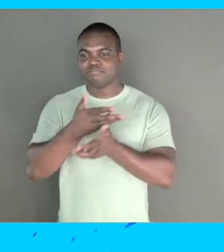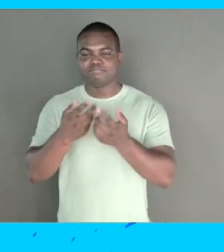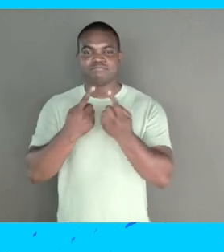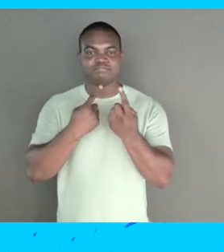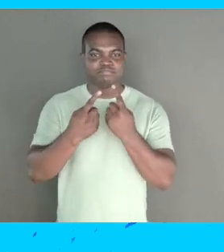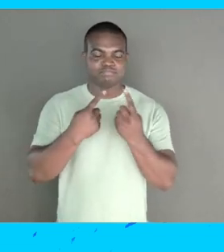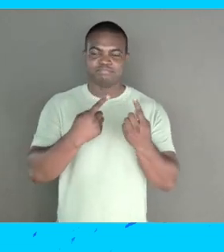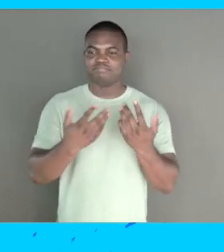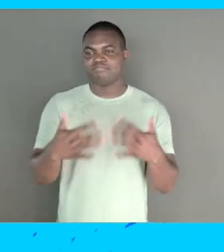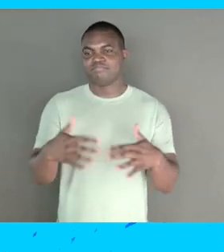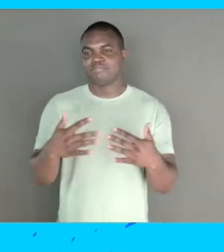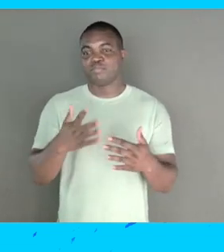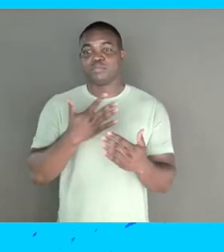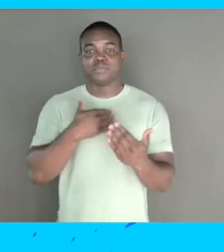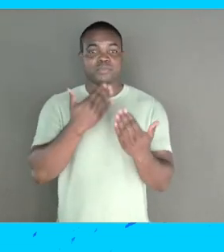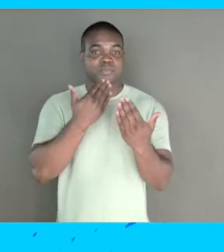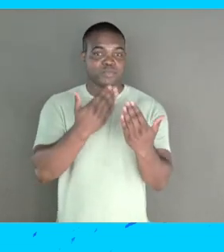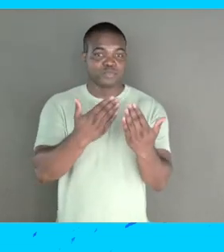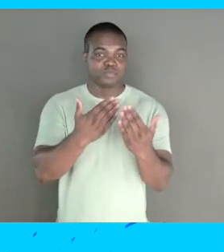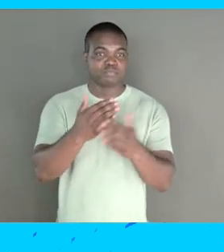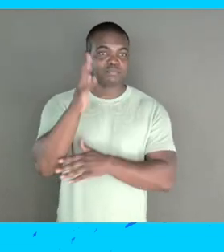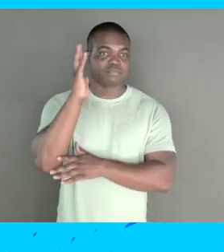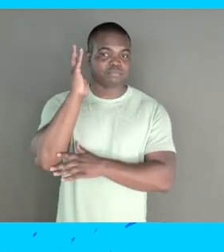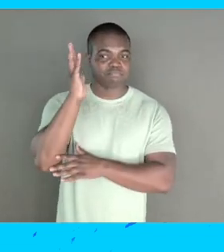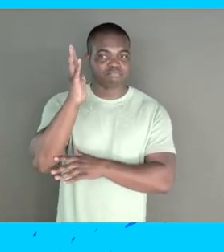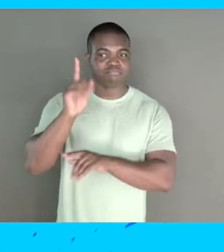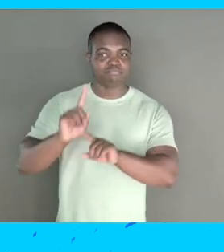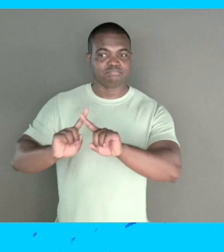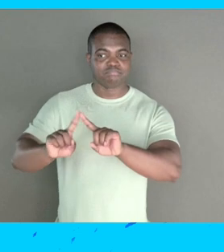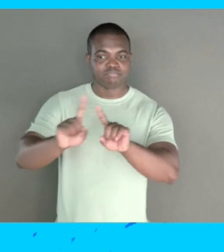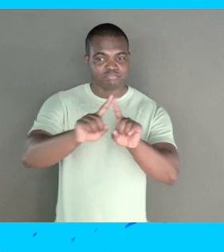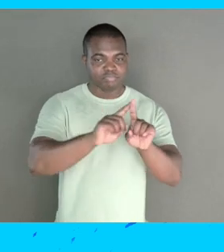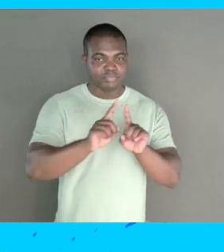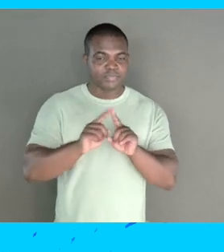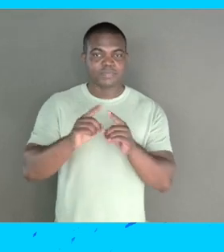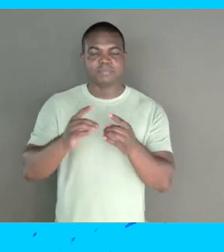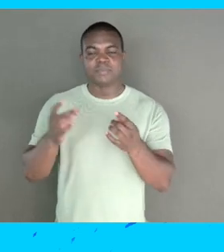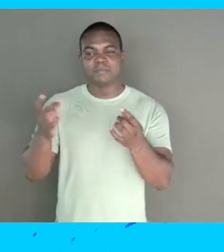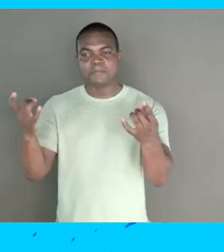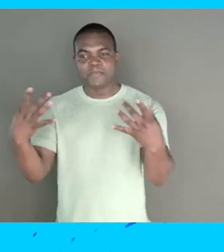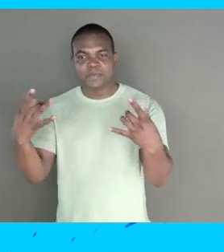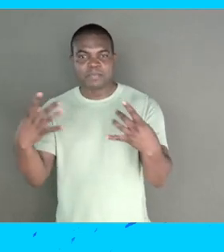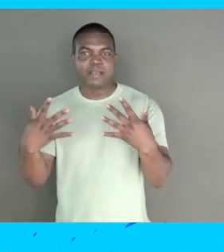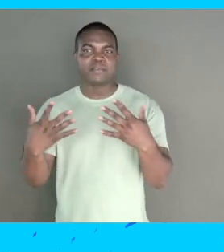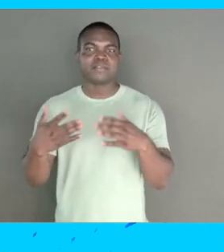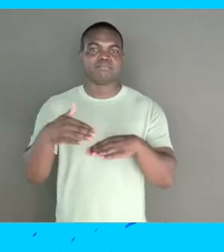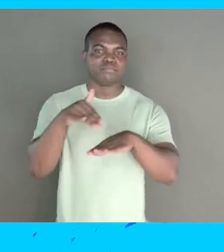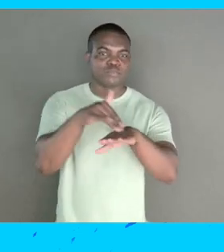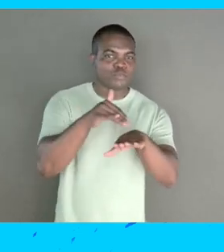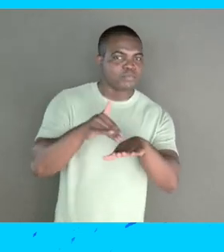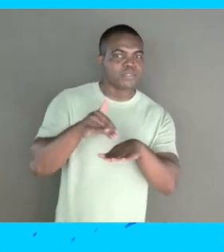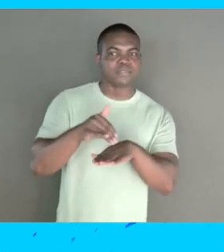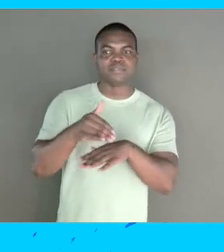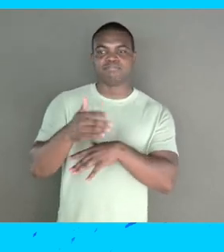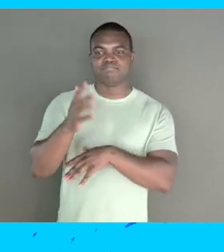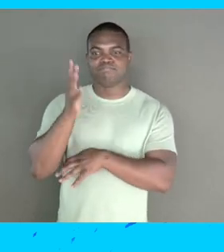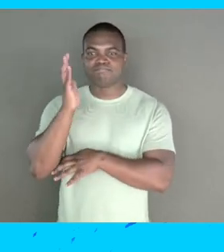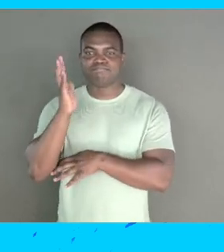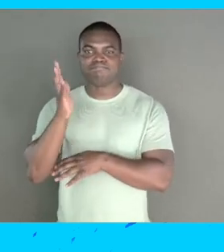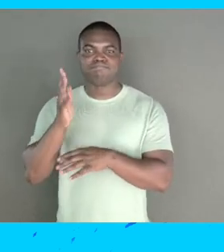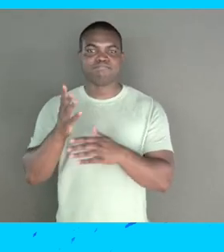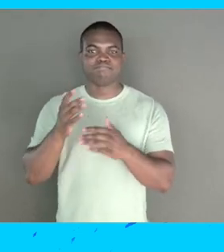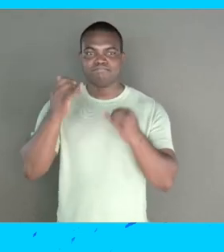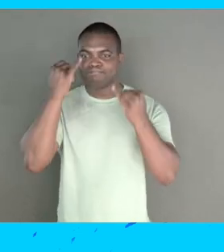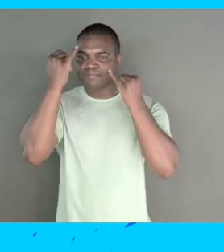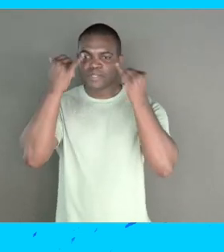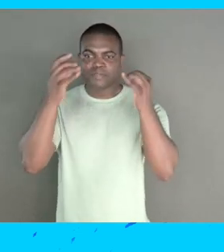for their valuable feedback and interventions and insights. And I hope that